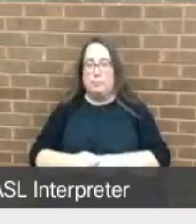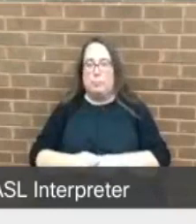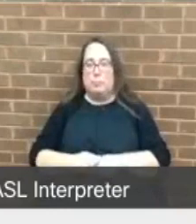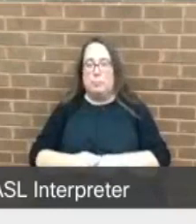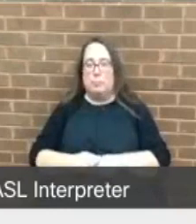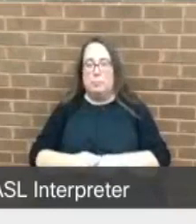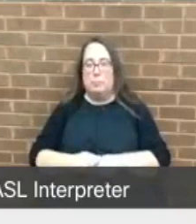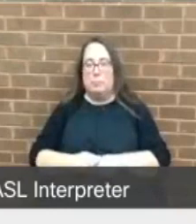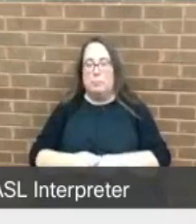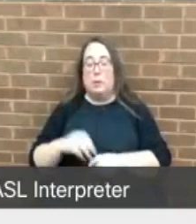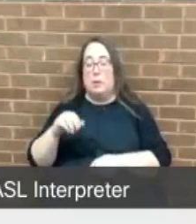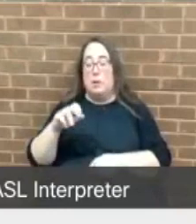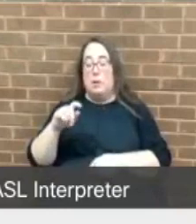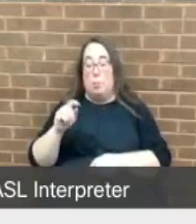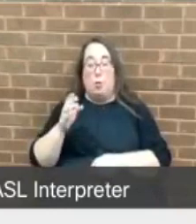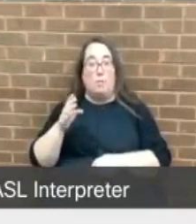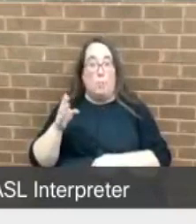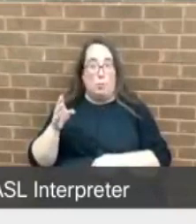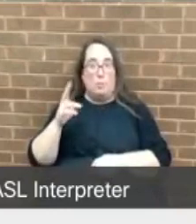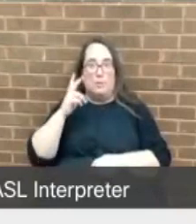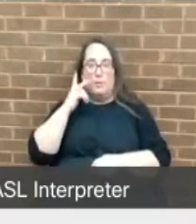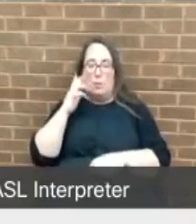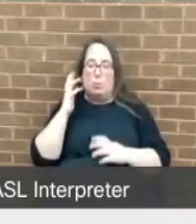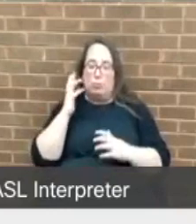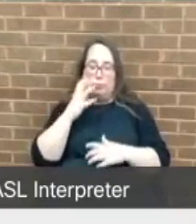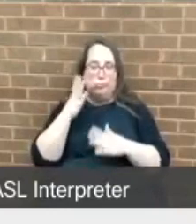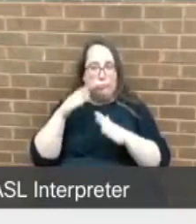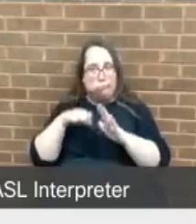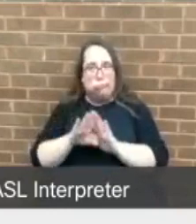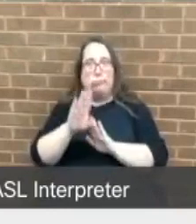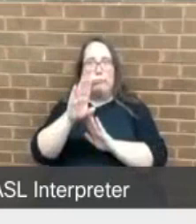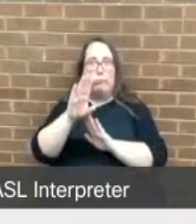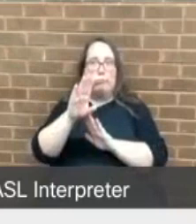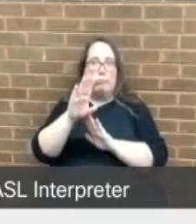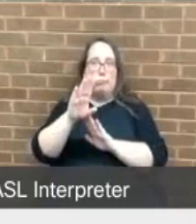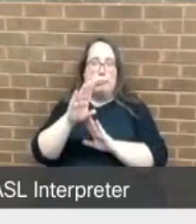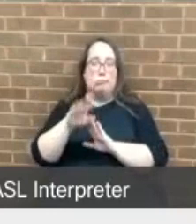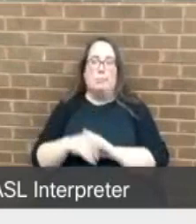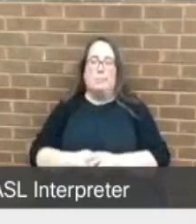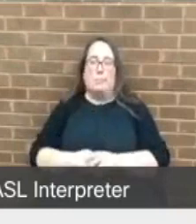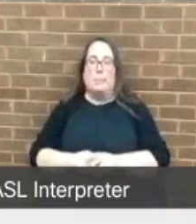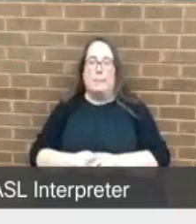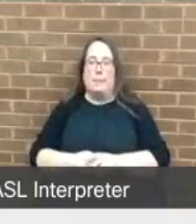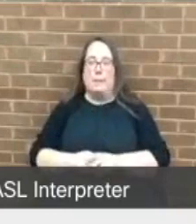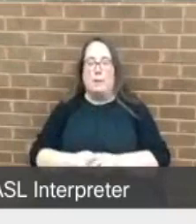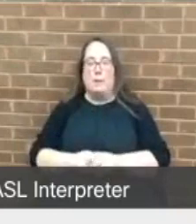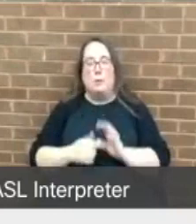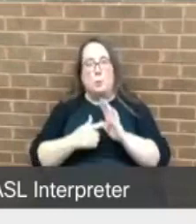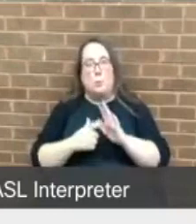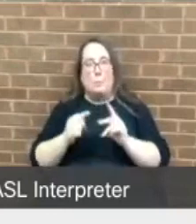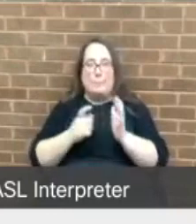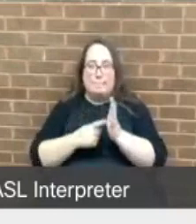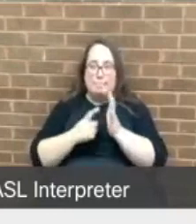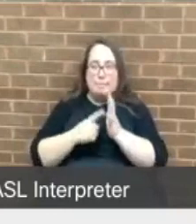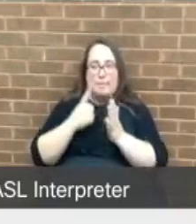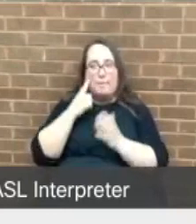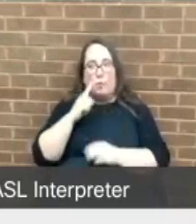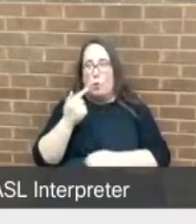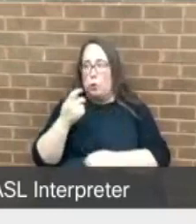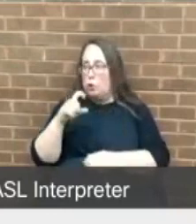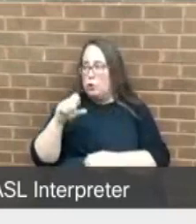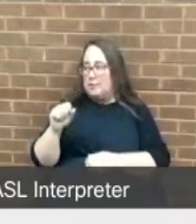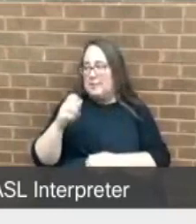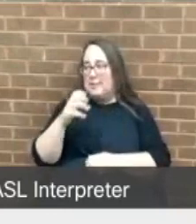airport. The Port of Baltimore has seen a robust rebound from the pandemic, reflecting that consumer demand for goods and